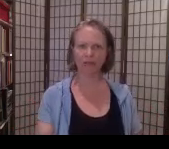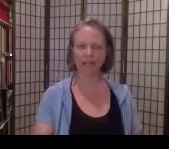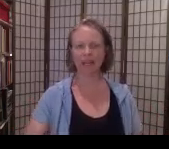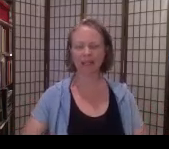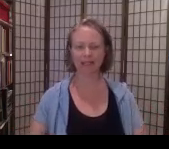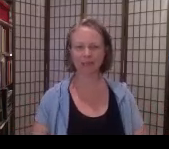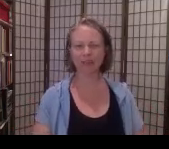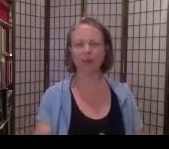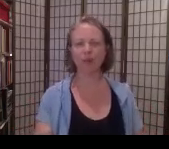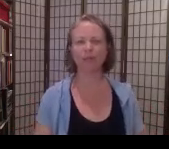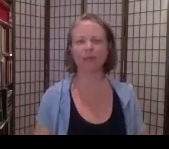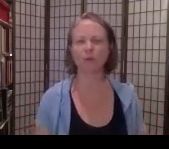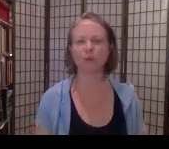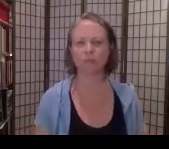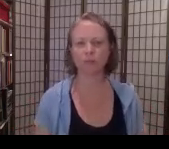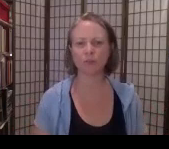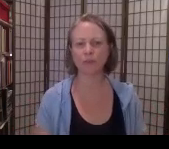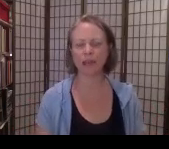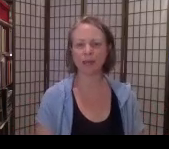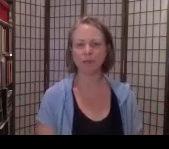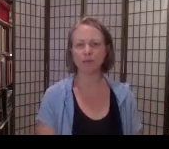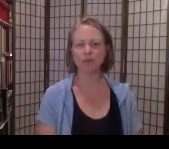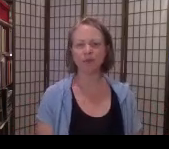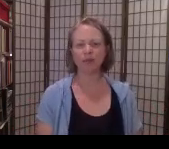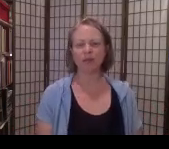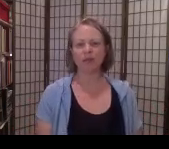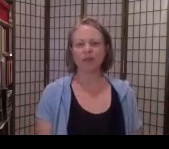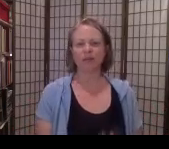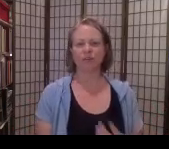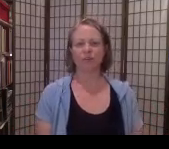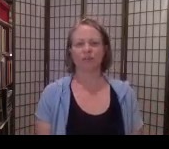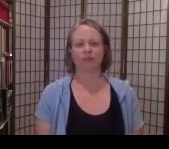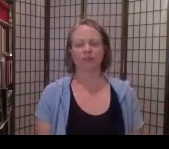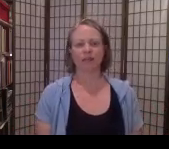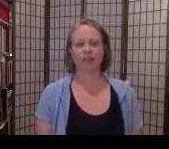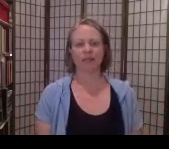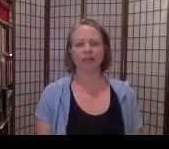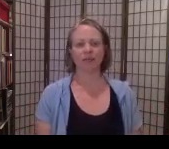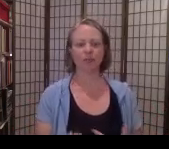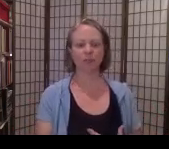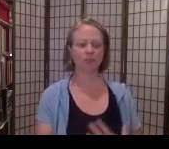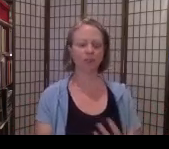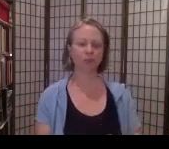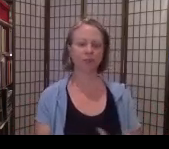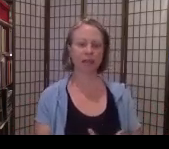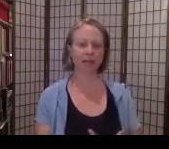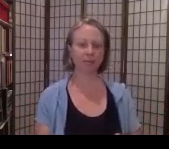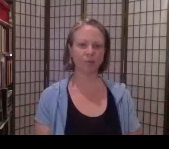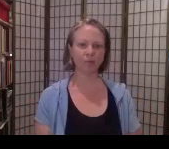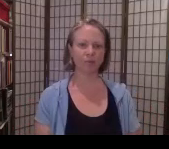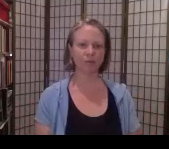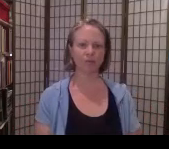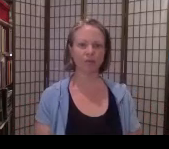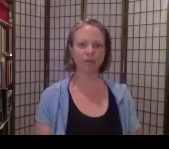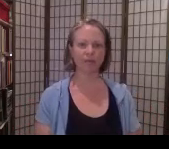aware of and, you know, becoming more in tune with the animals. This cricket feels like human attunement to